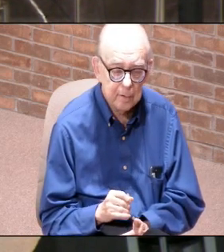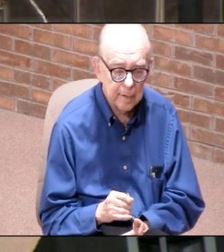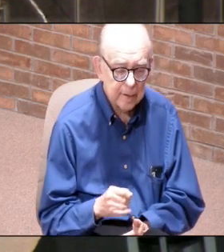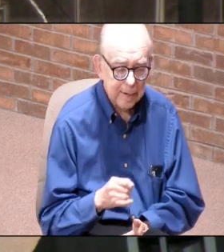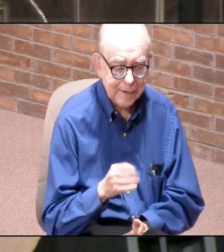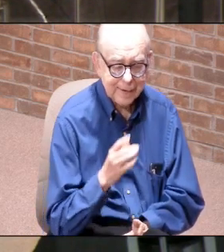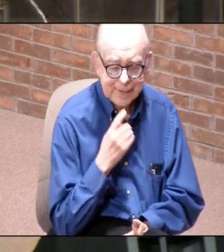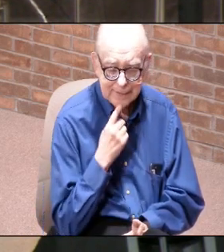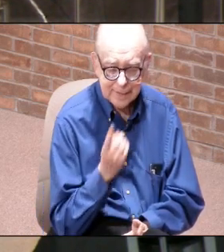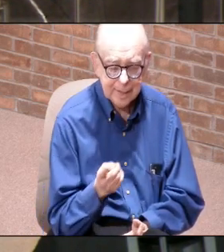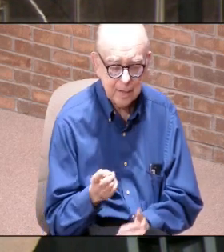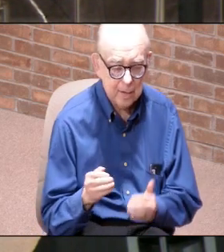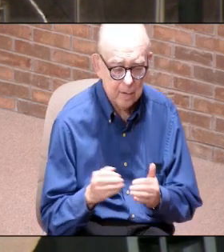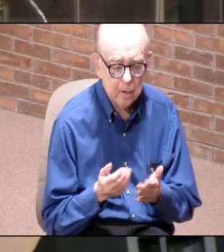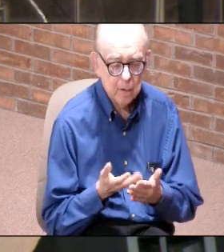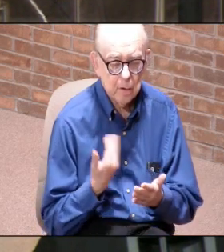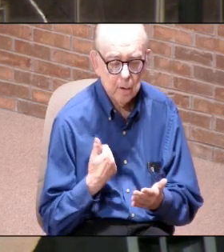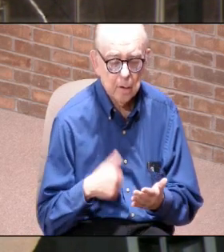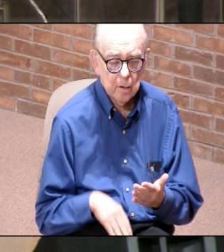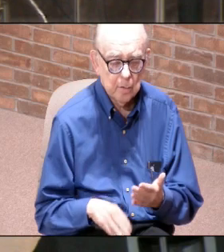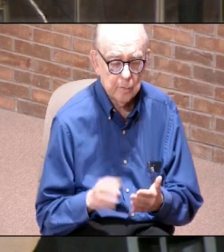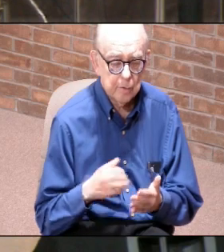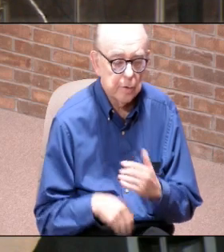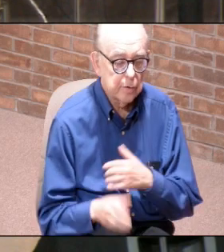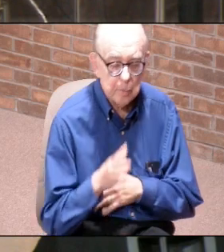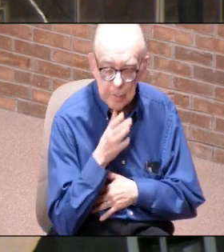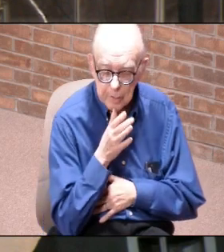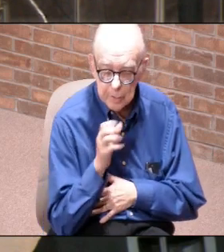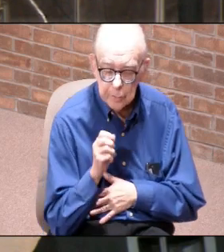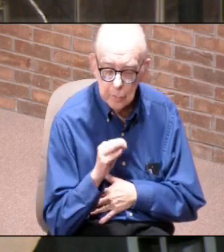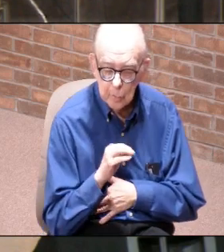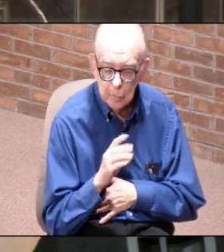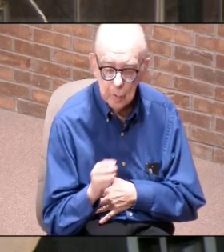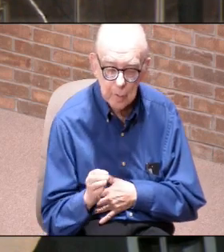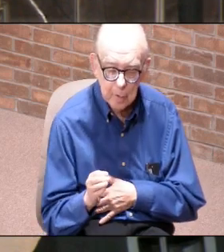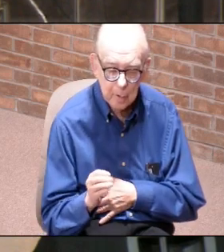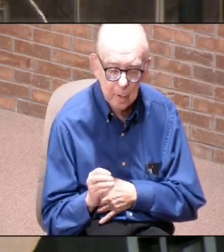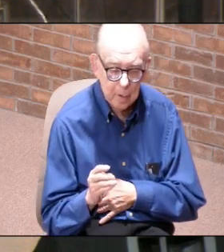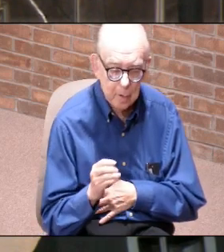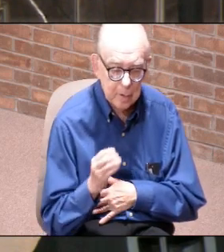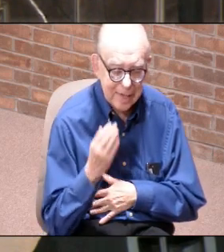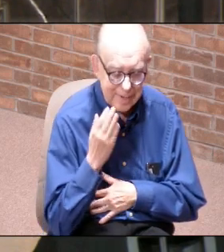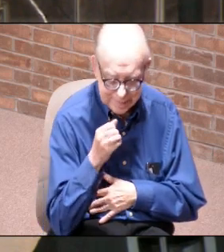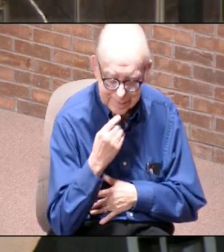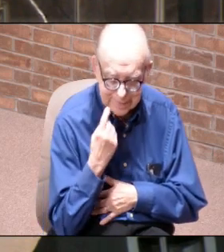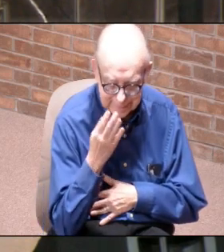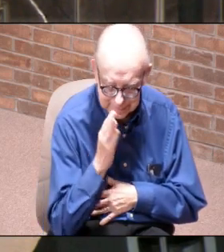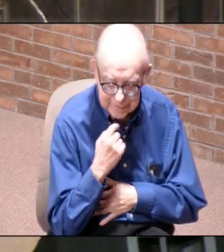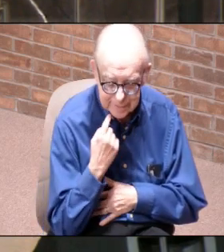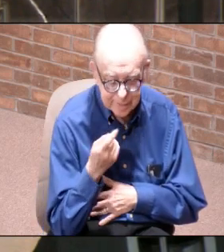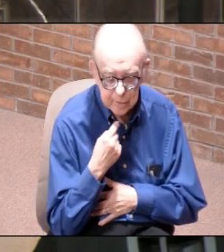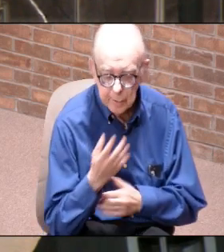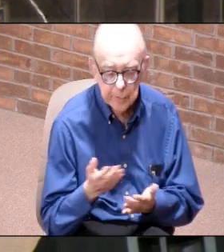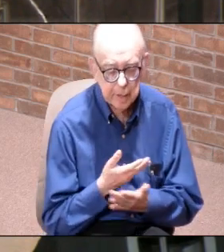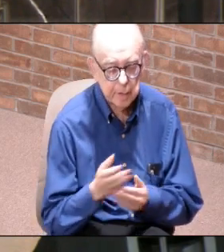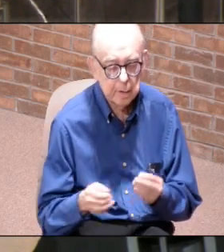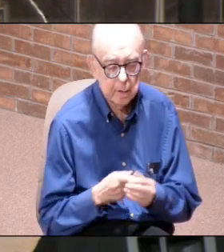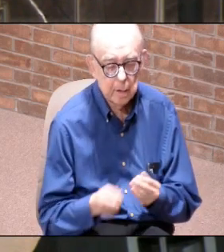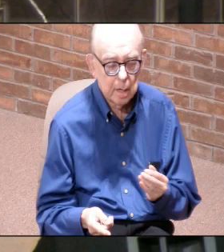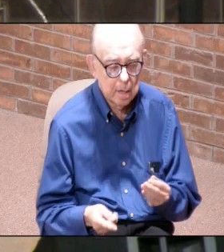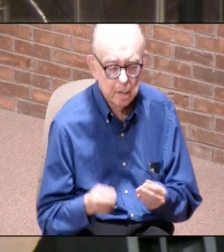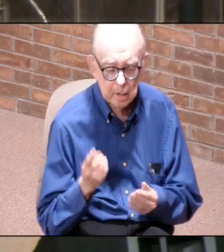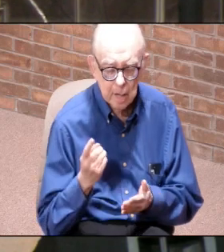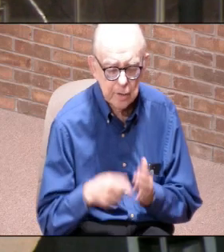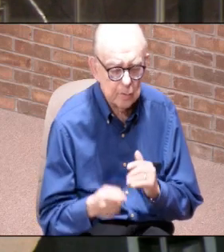He says that even before you were in your mother's womb, I knew everything about you. I knew what